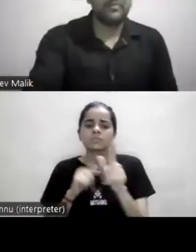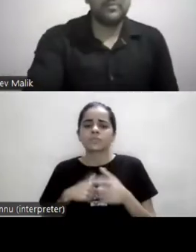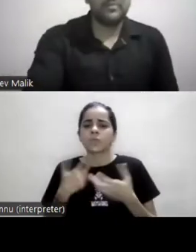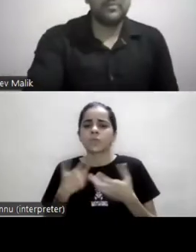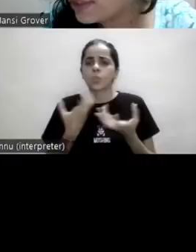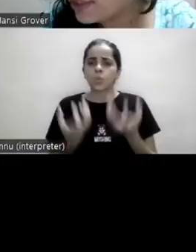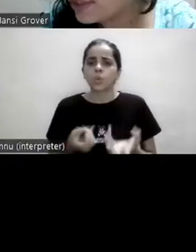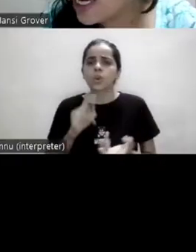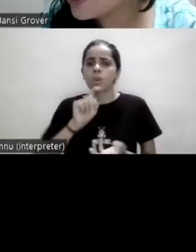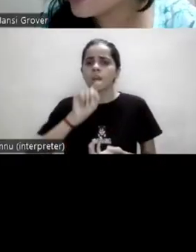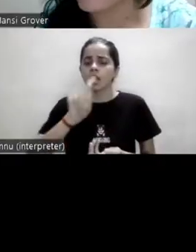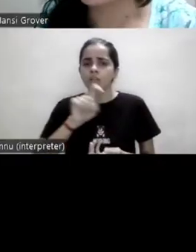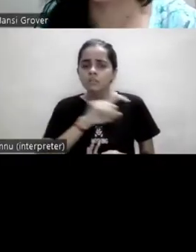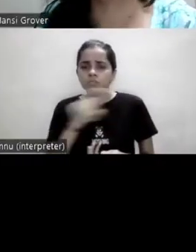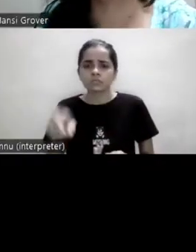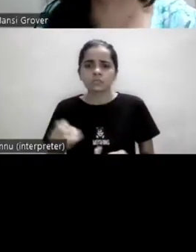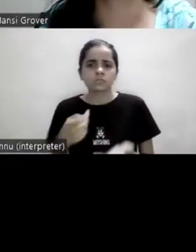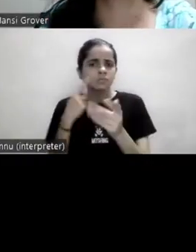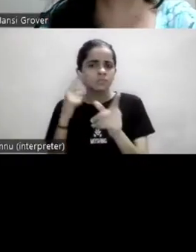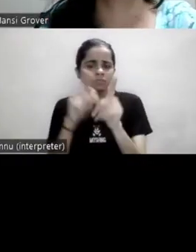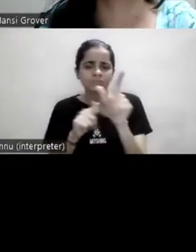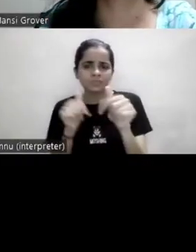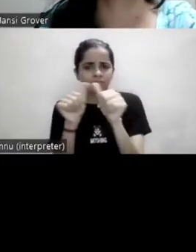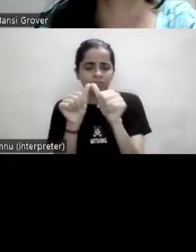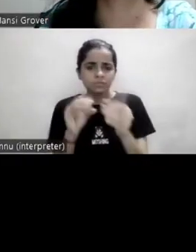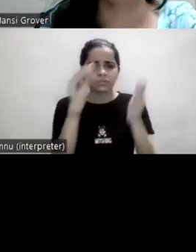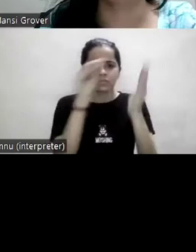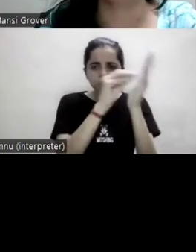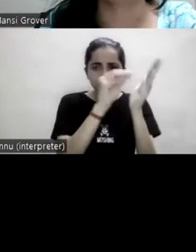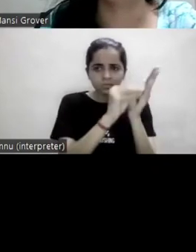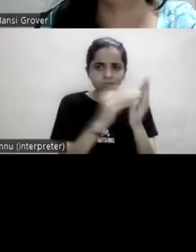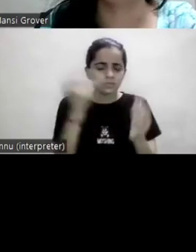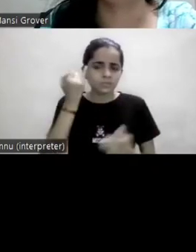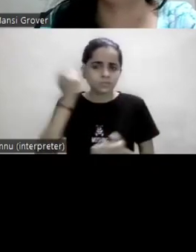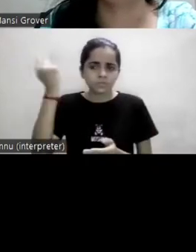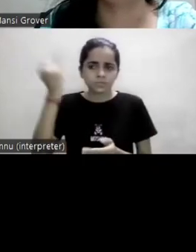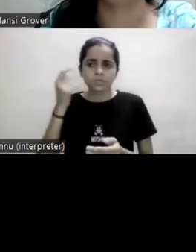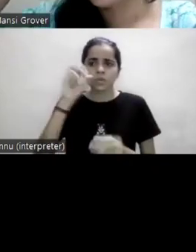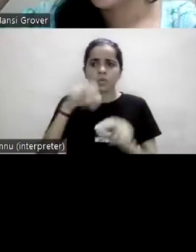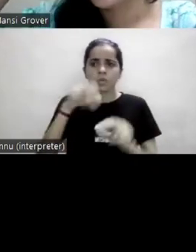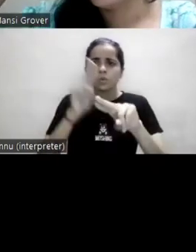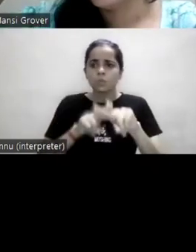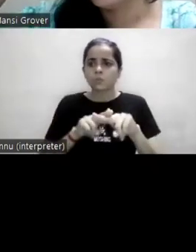ask, since Ria just mentioned about, you know, this idea of